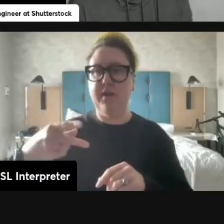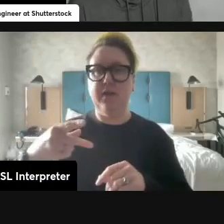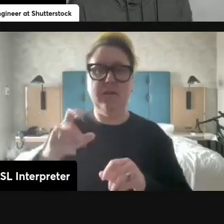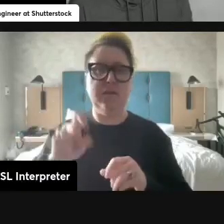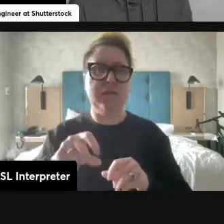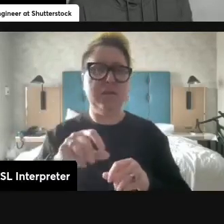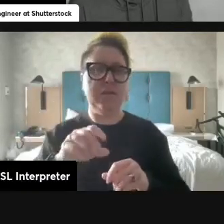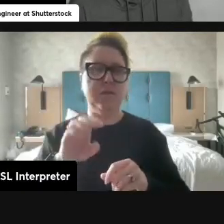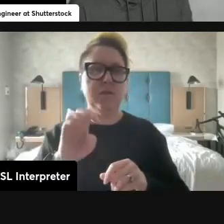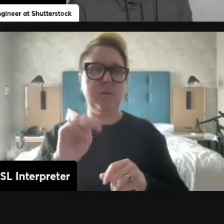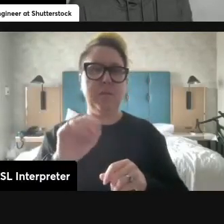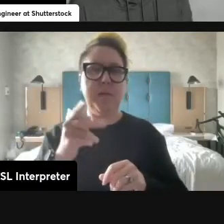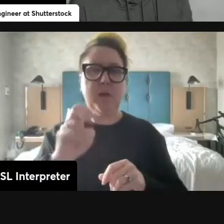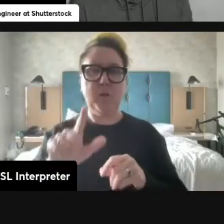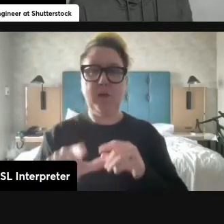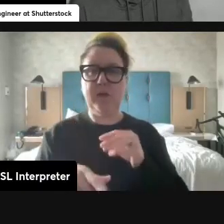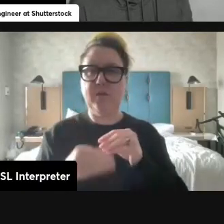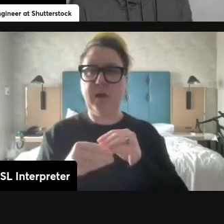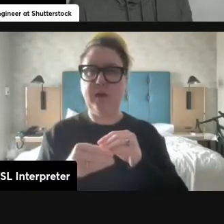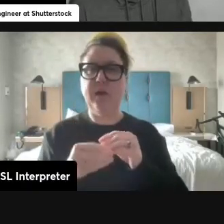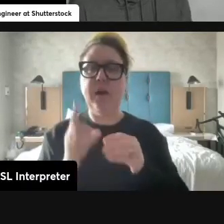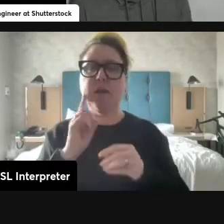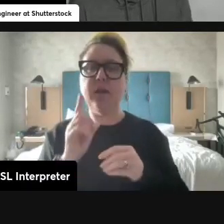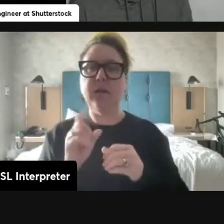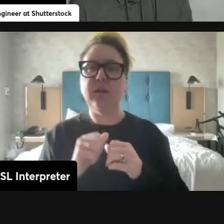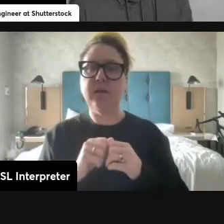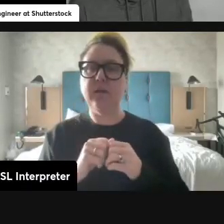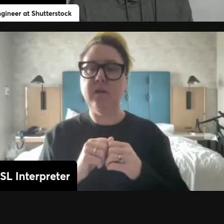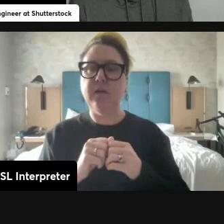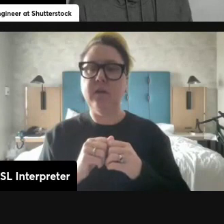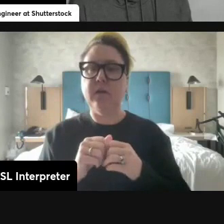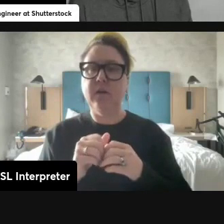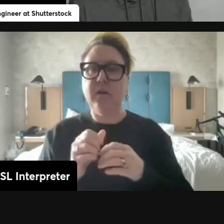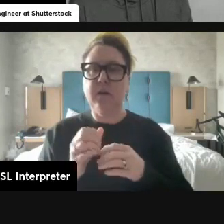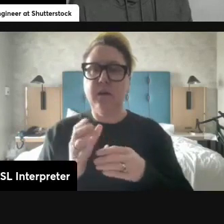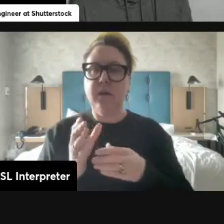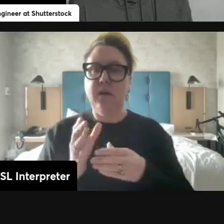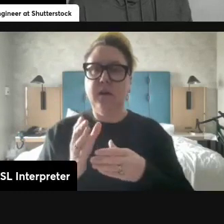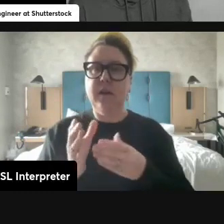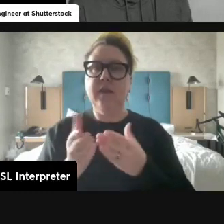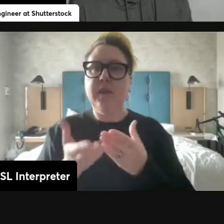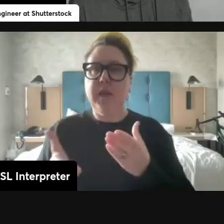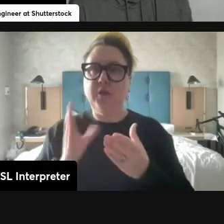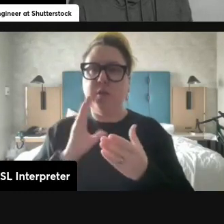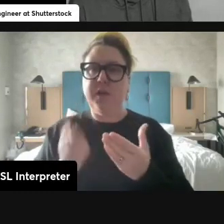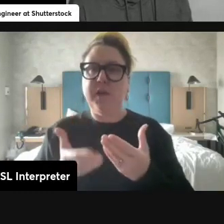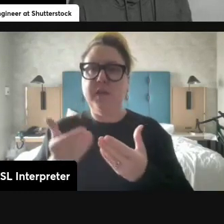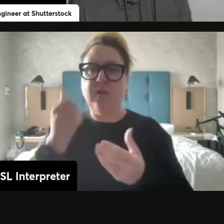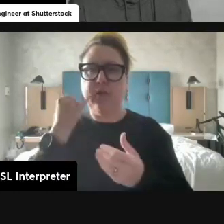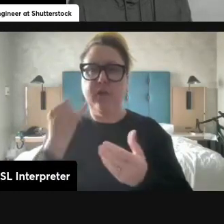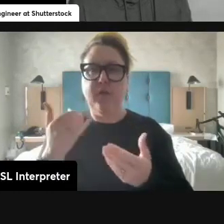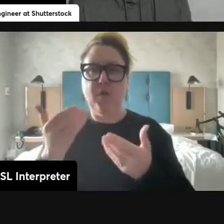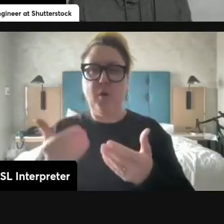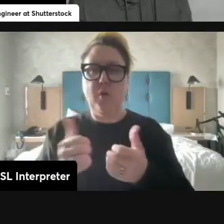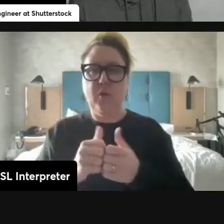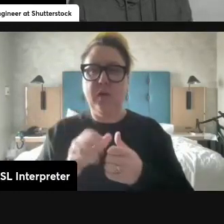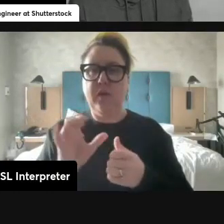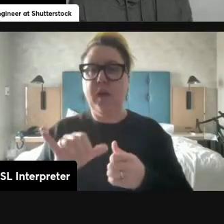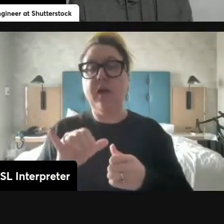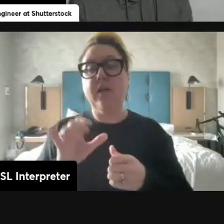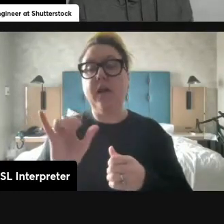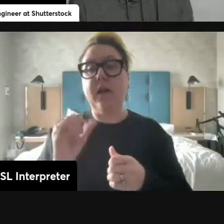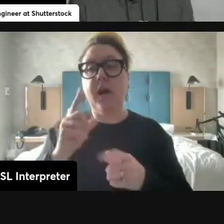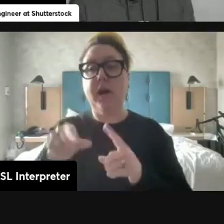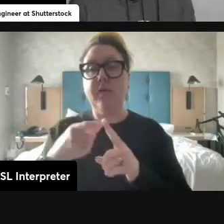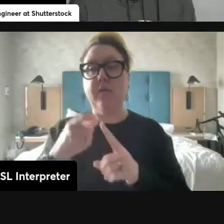Yeah. I think this is something where things will be easier for you if you go where the community goes. And I come from a